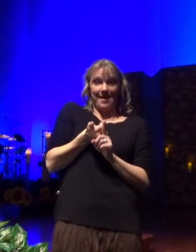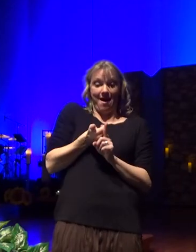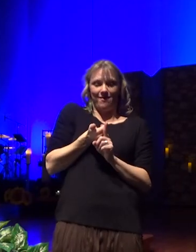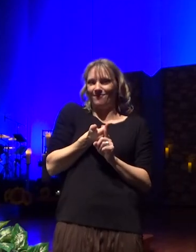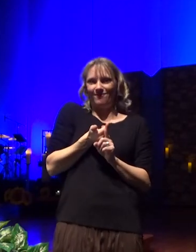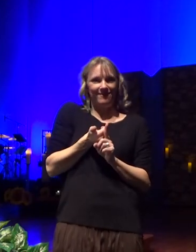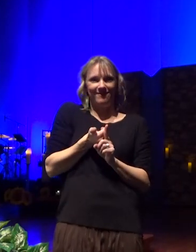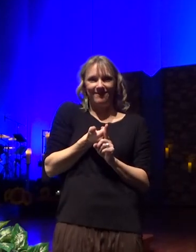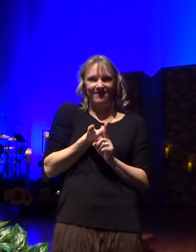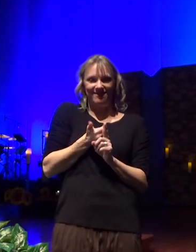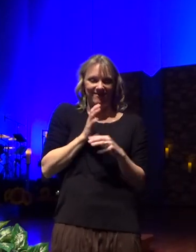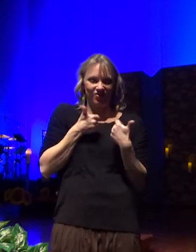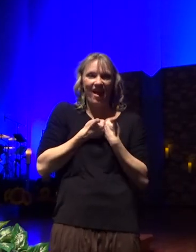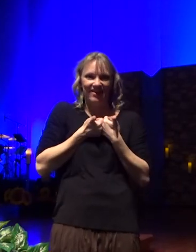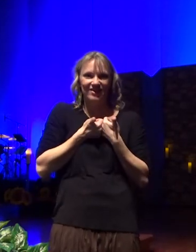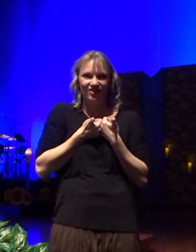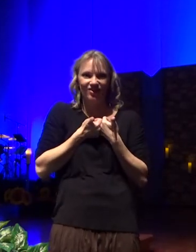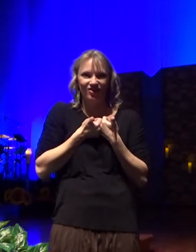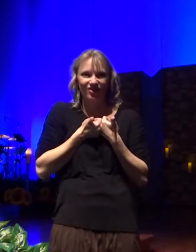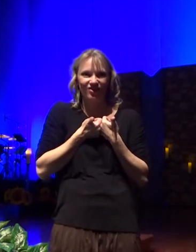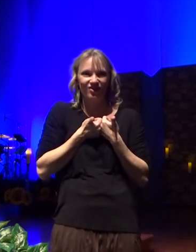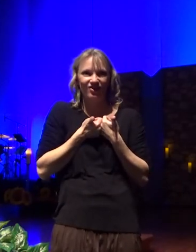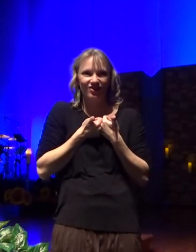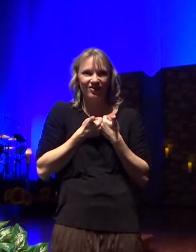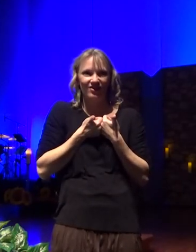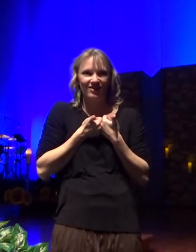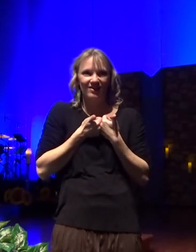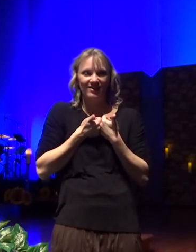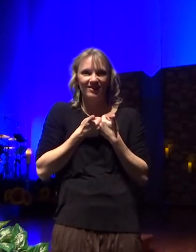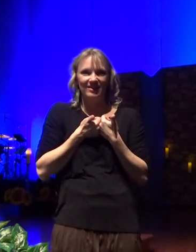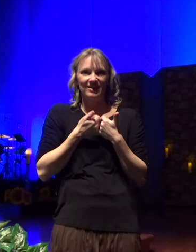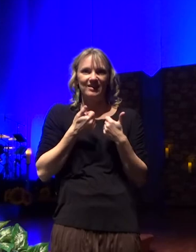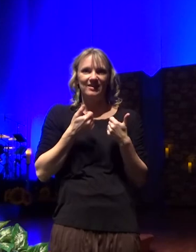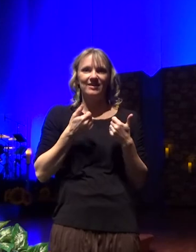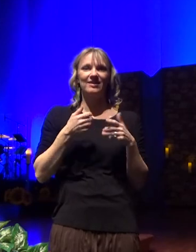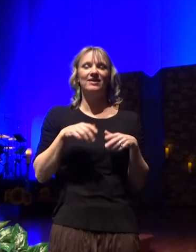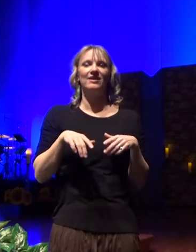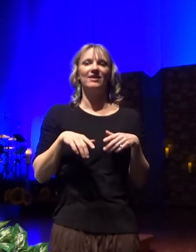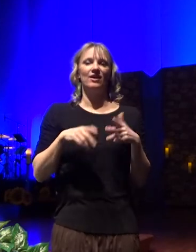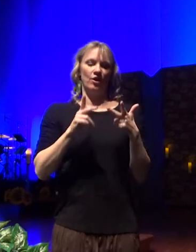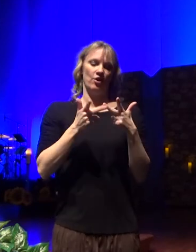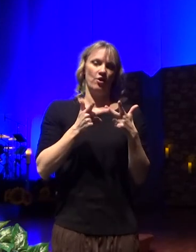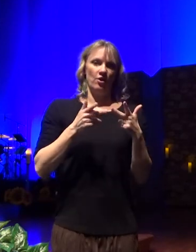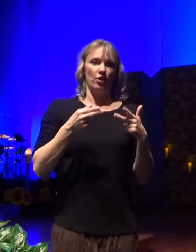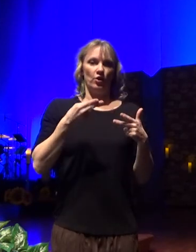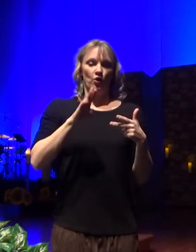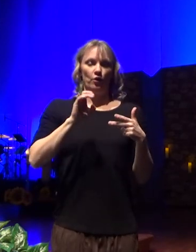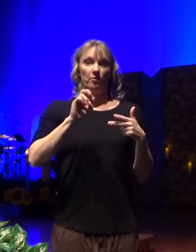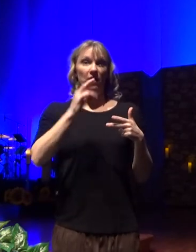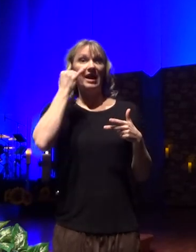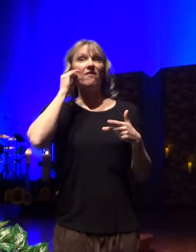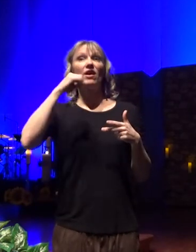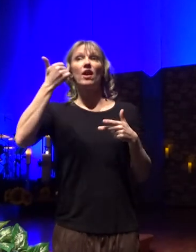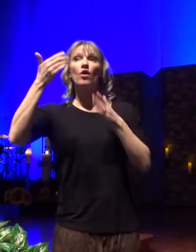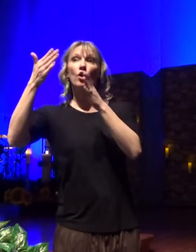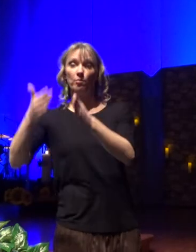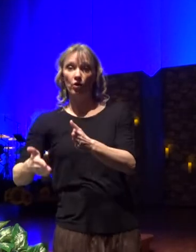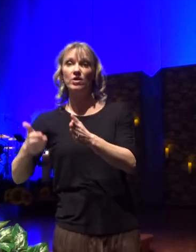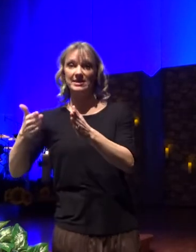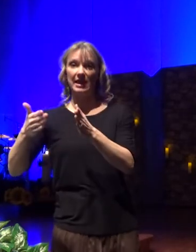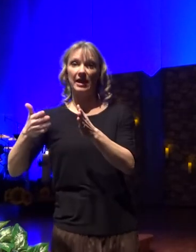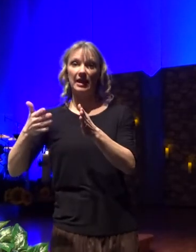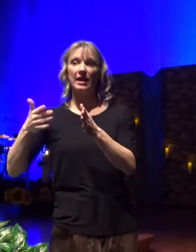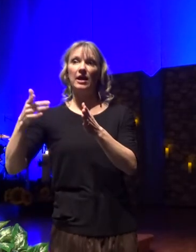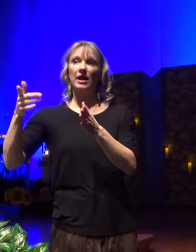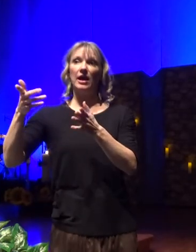to yourself, you find challenges there. To make a trifecta of Sherry Huber quotes, if someone else treated you the way you treated yourself,